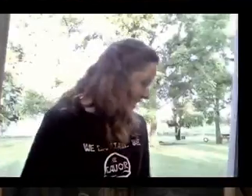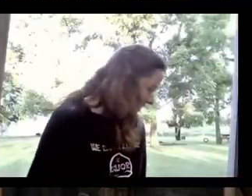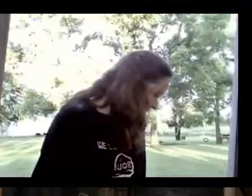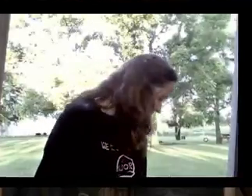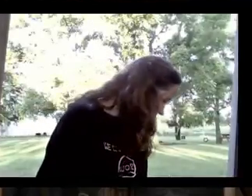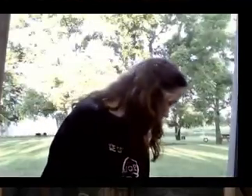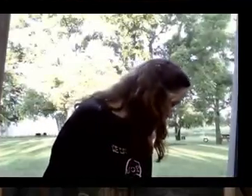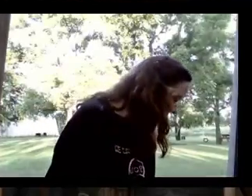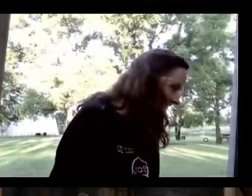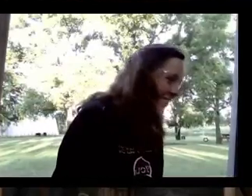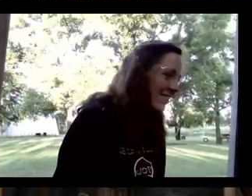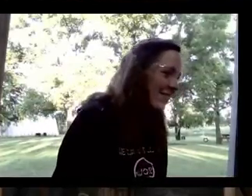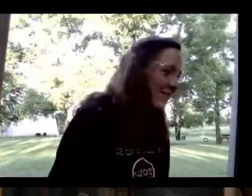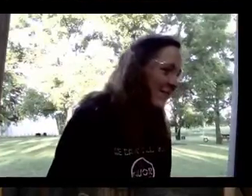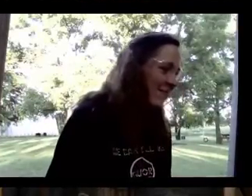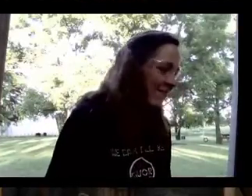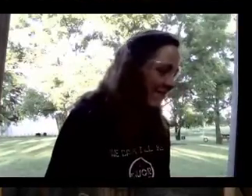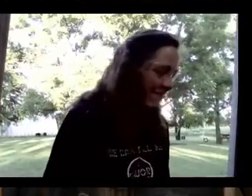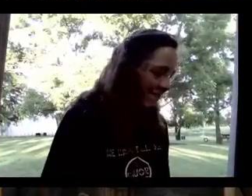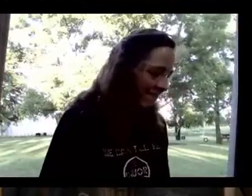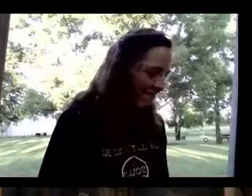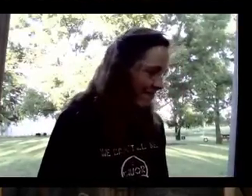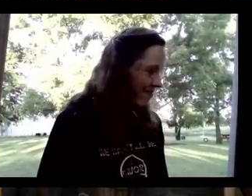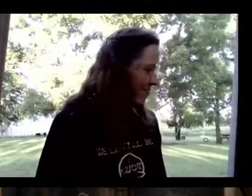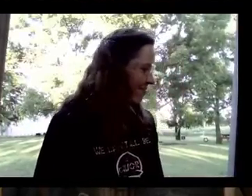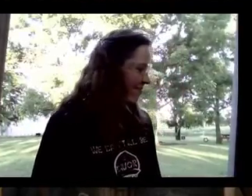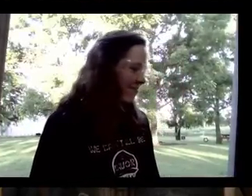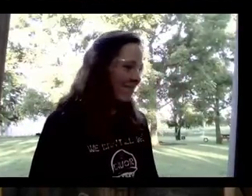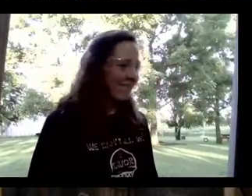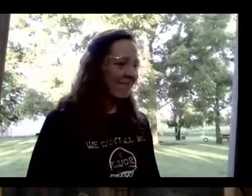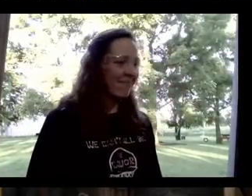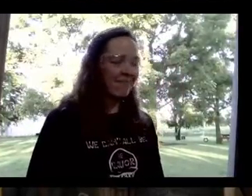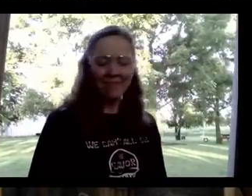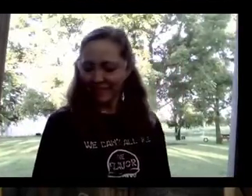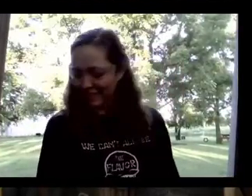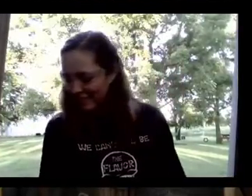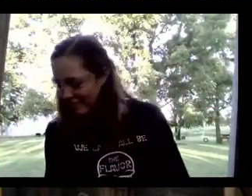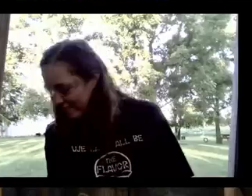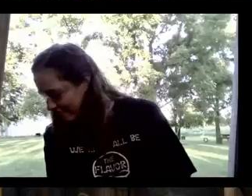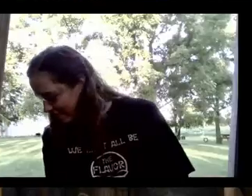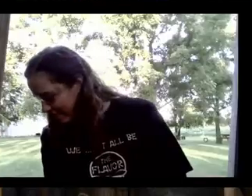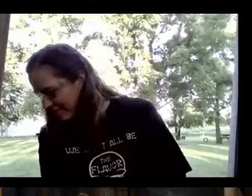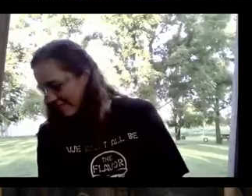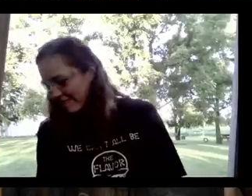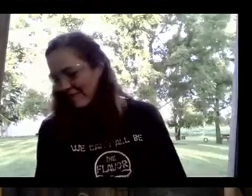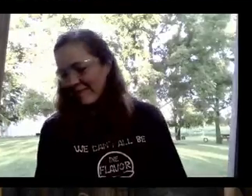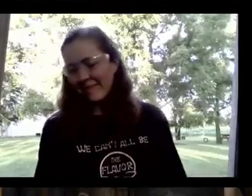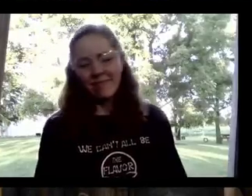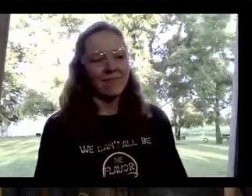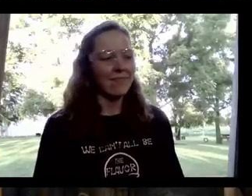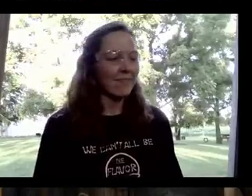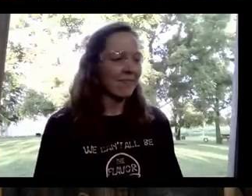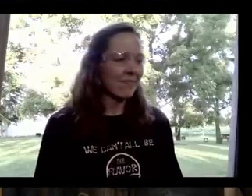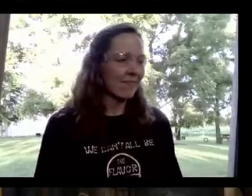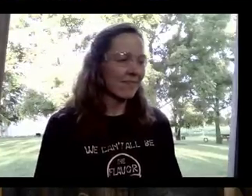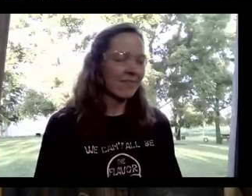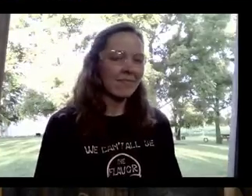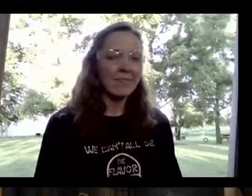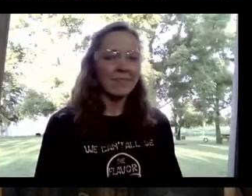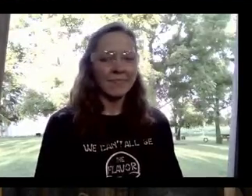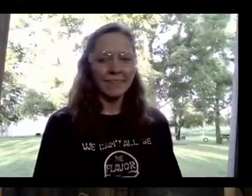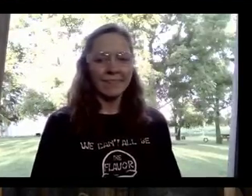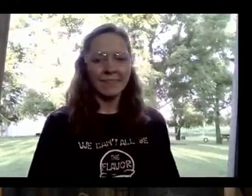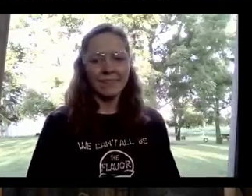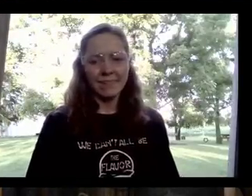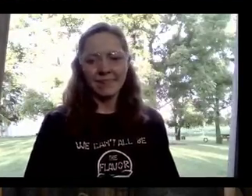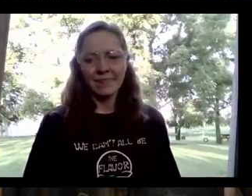All right. So, here's our last 30 days of Super Chat. We have had Graham Pepper,